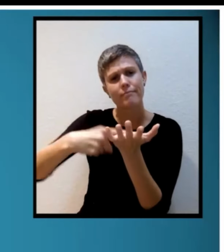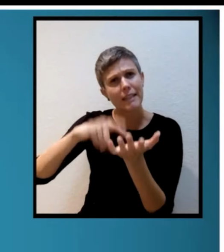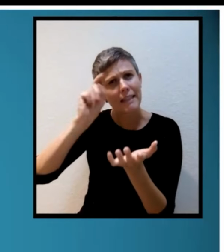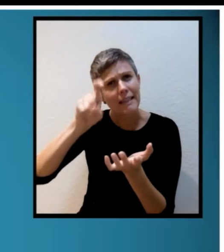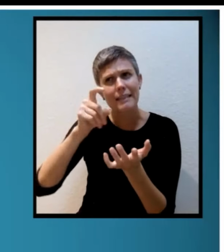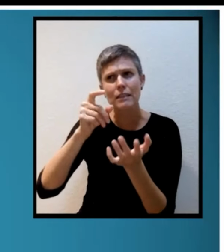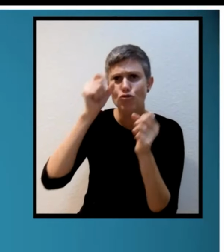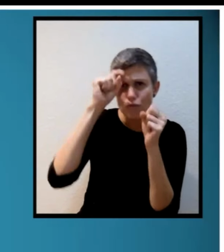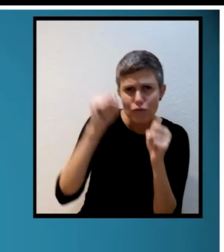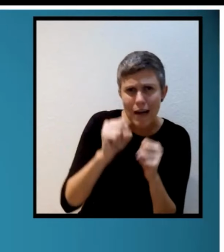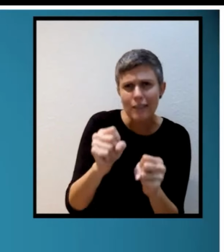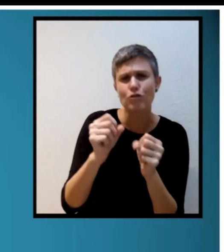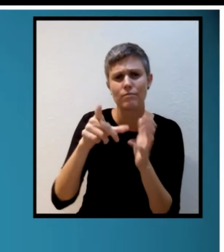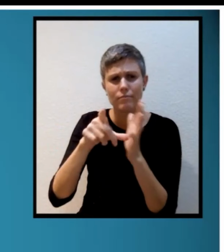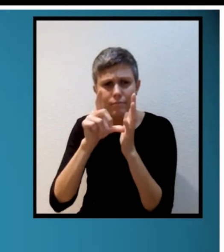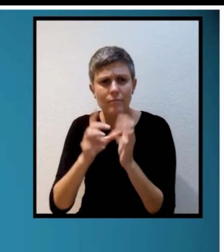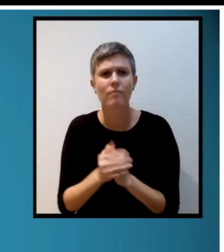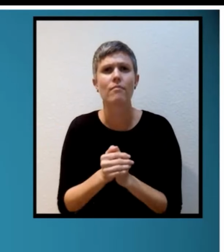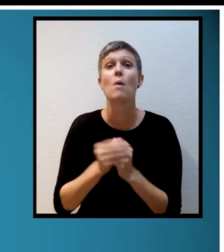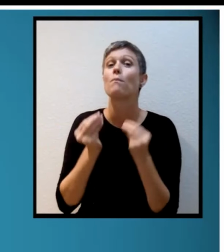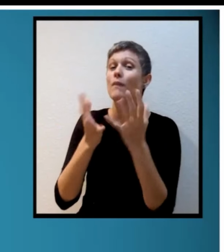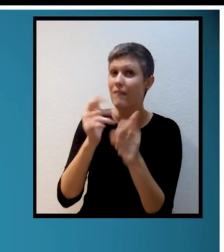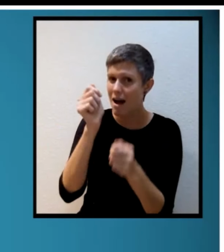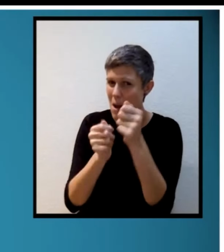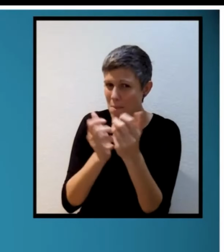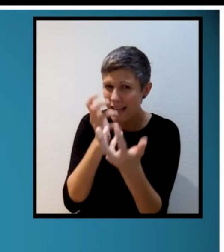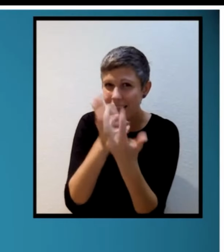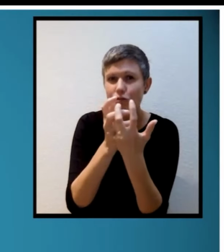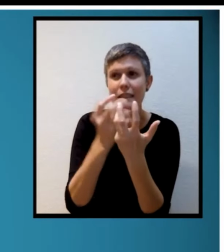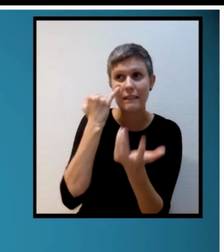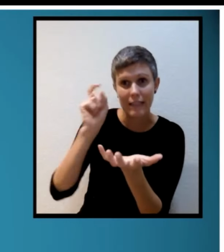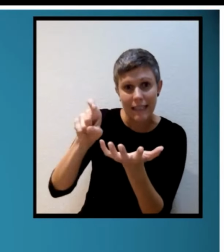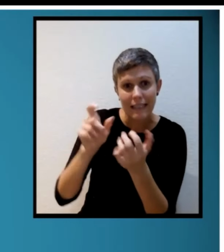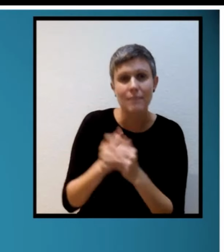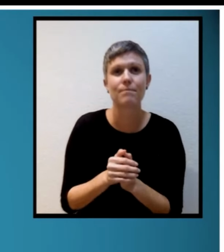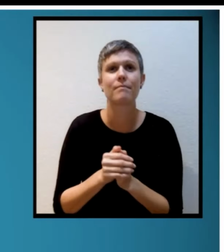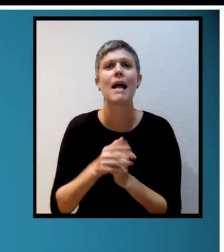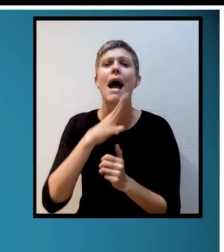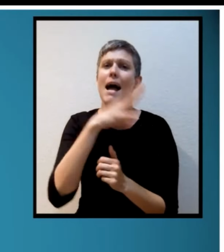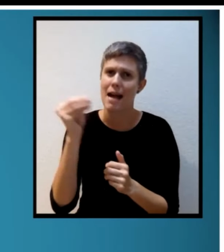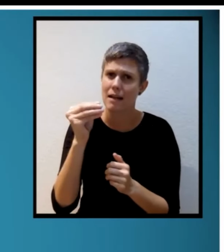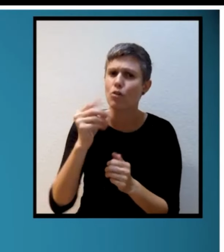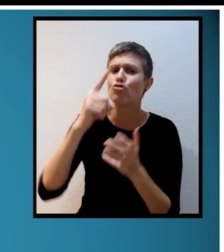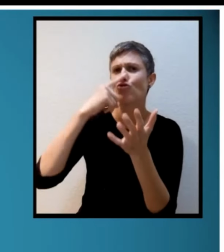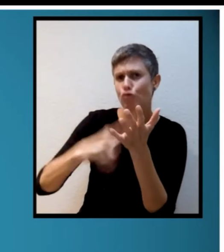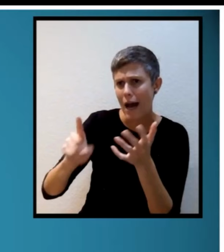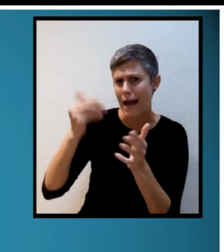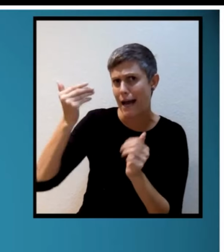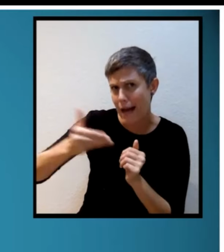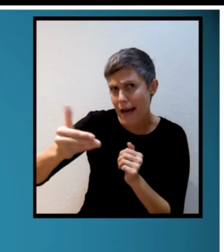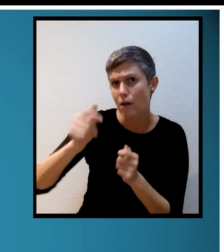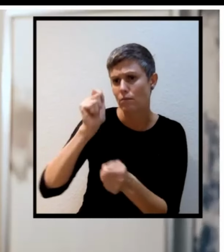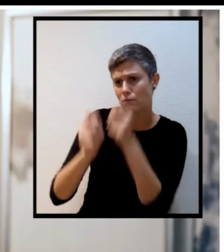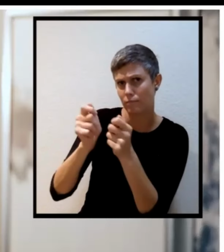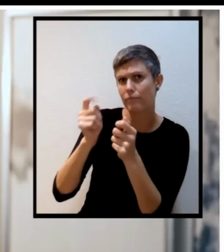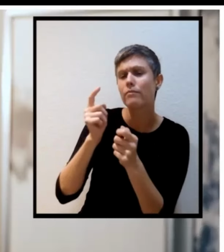victim. Provide accommodations as needed. And then, check in and make